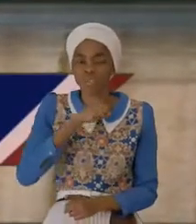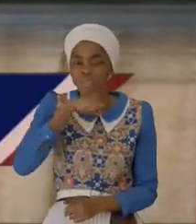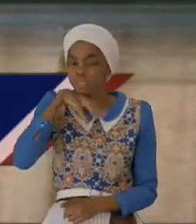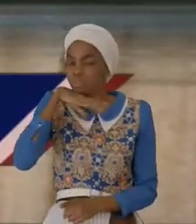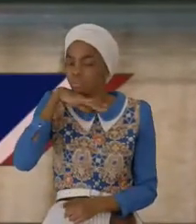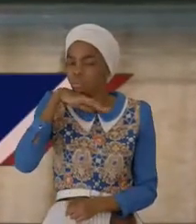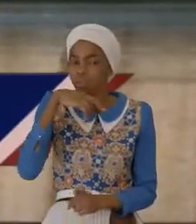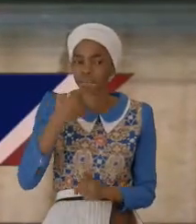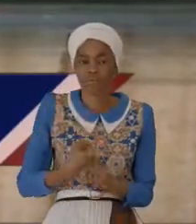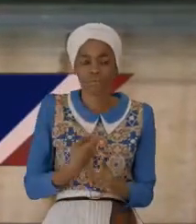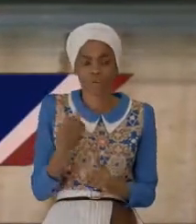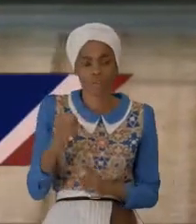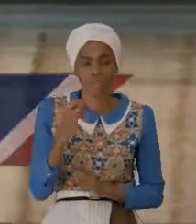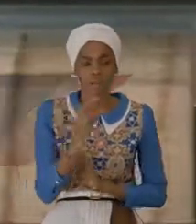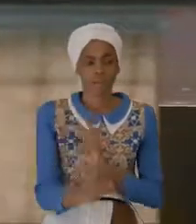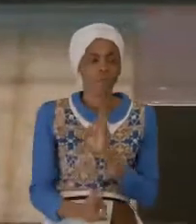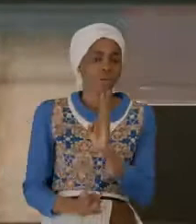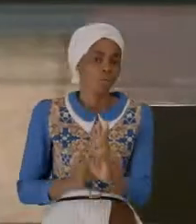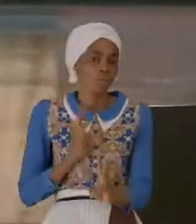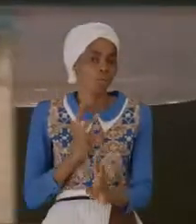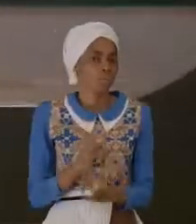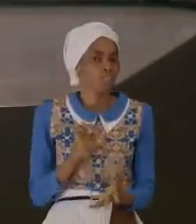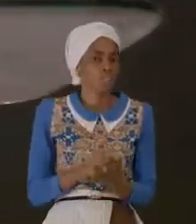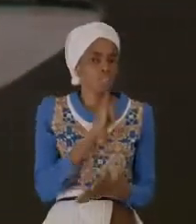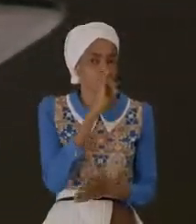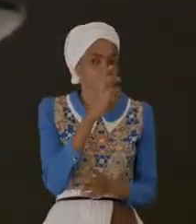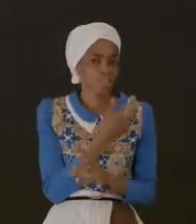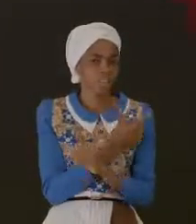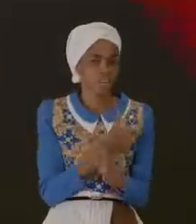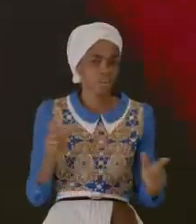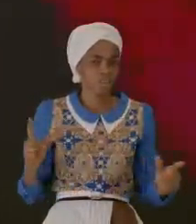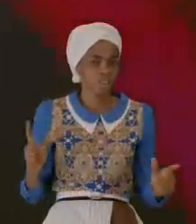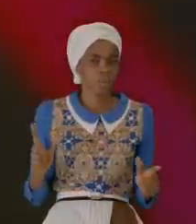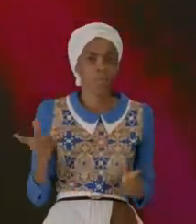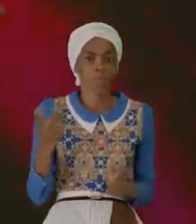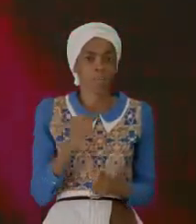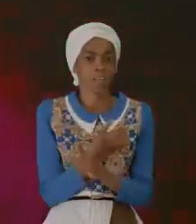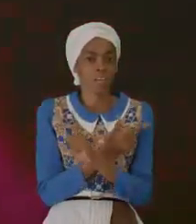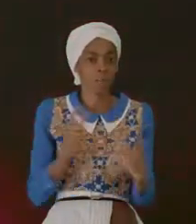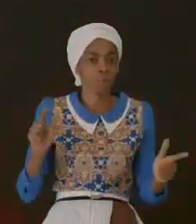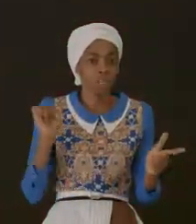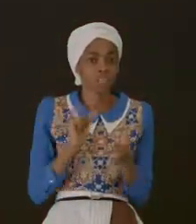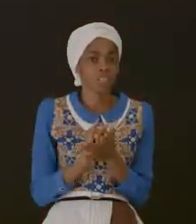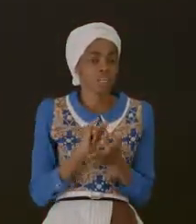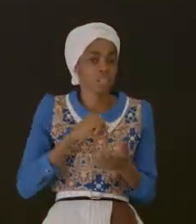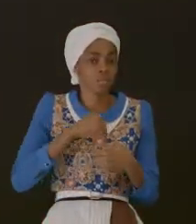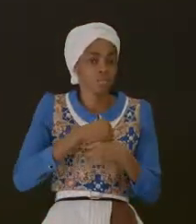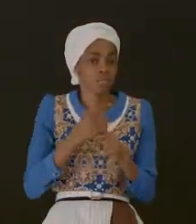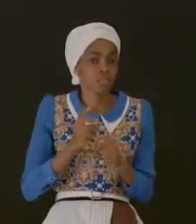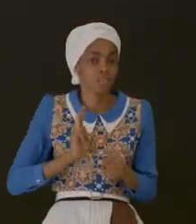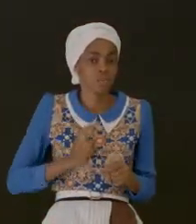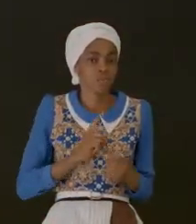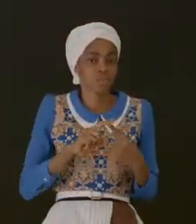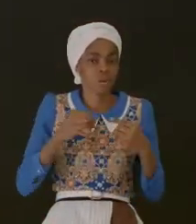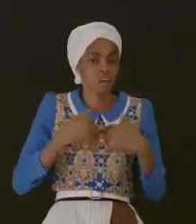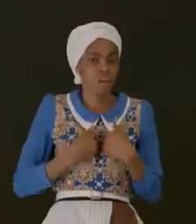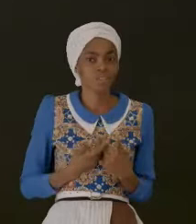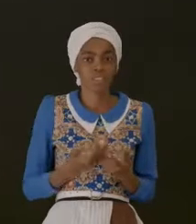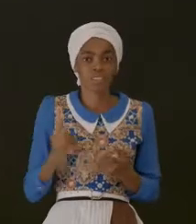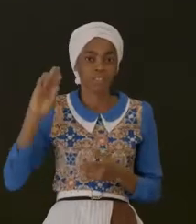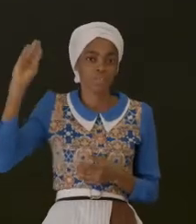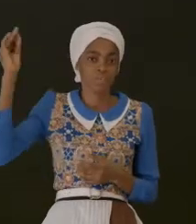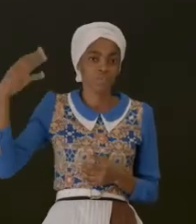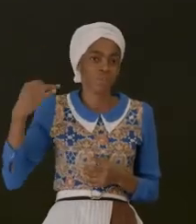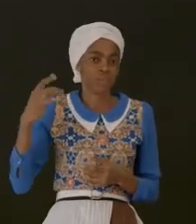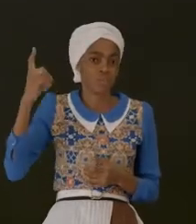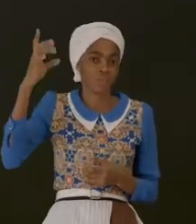from the world that's the Liberty the Liberty that makes us who are the grace of God the